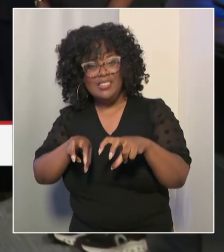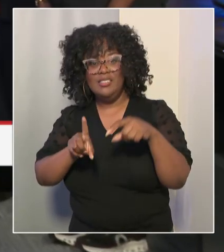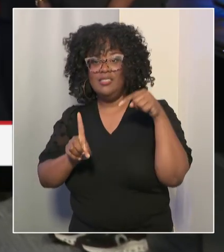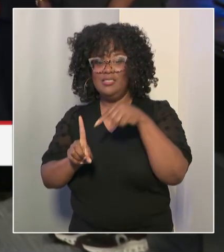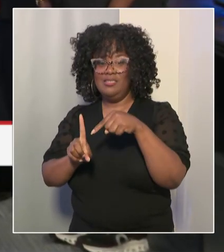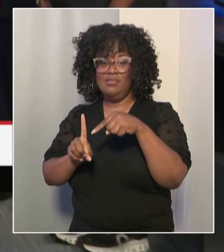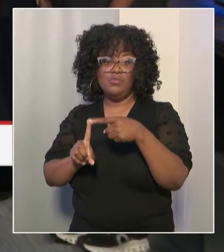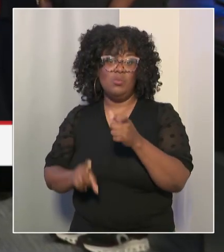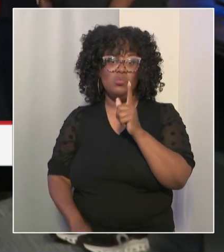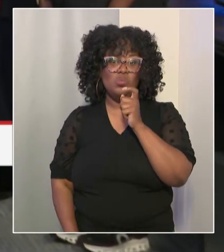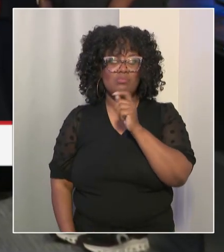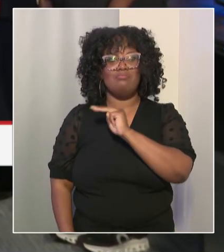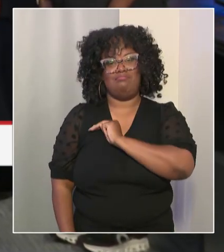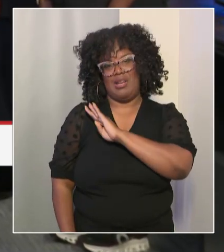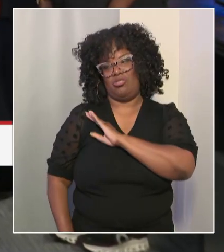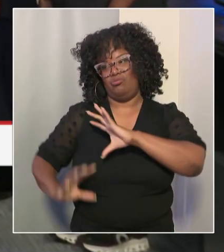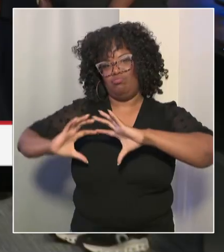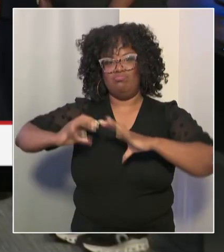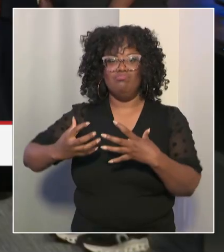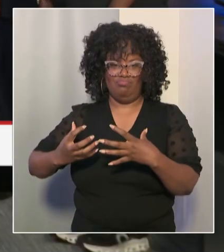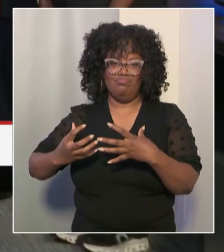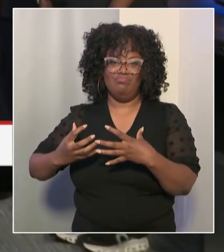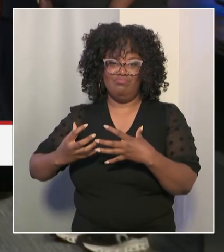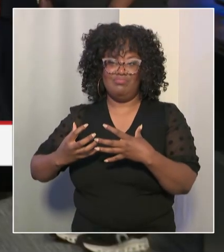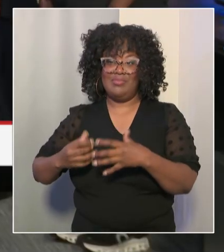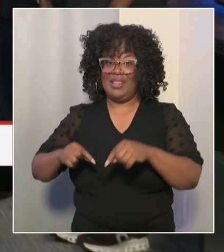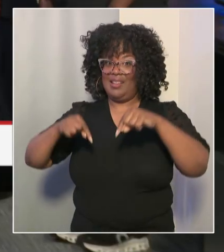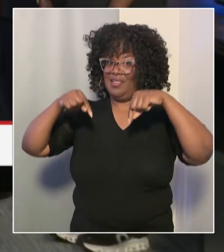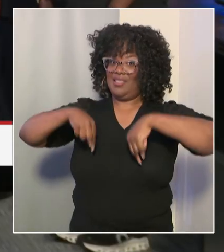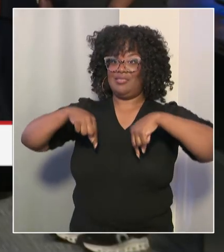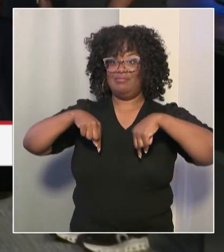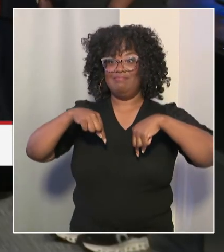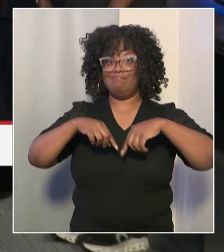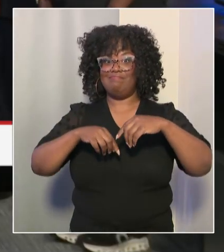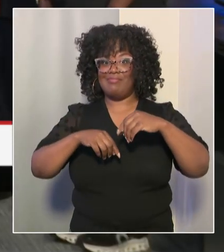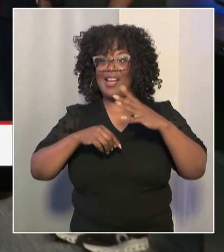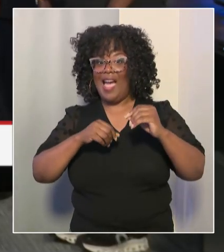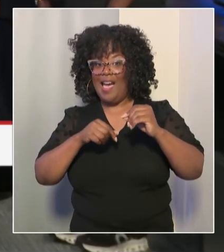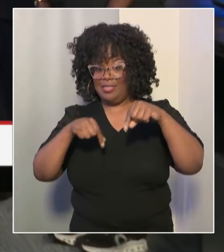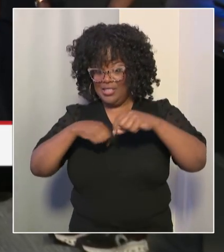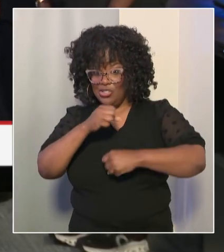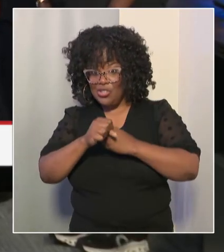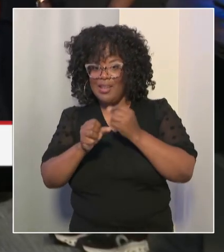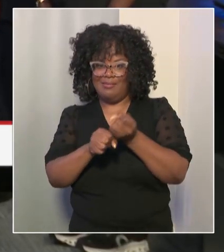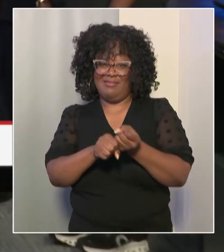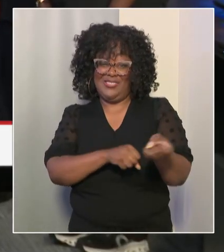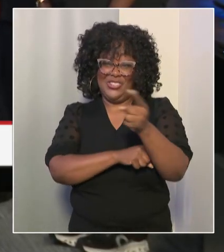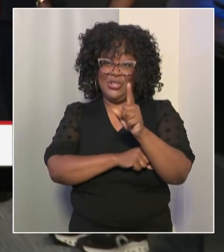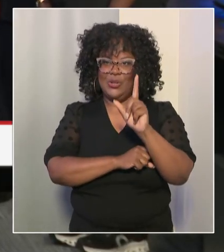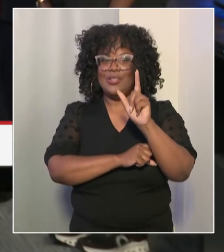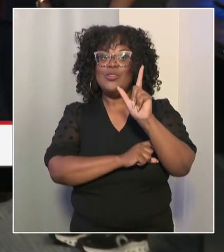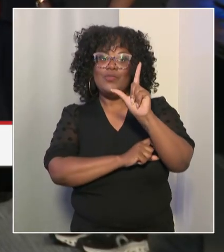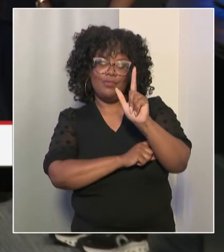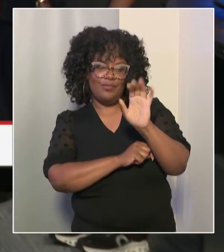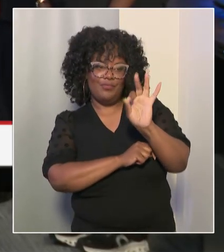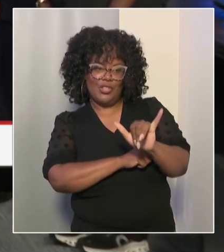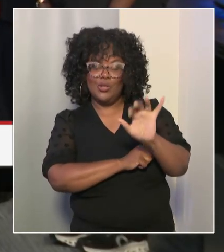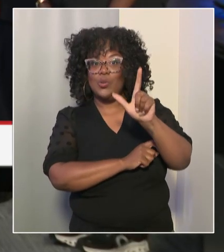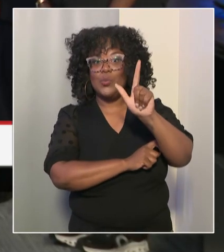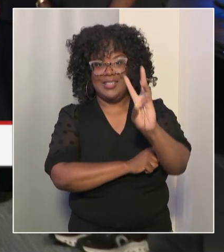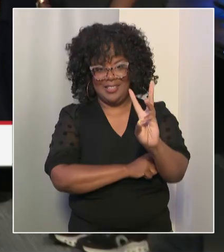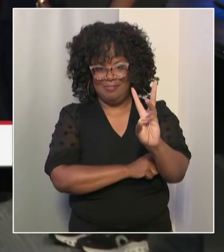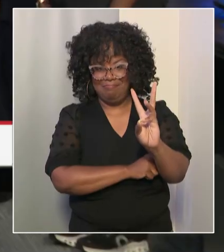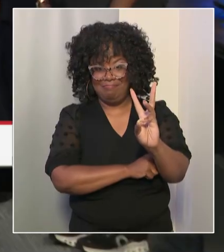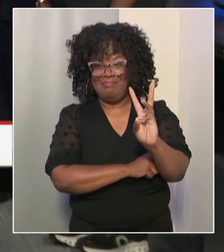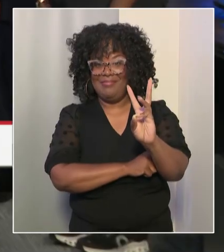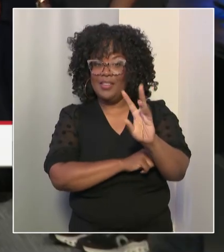possible, and also for the FY26 investments that will equip the agency with the resources needed to continue to grow our pipeline,